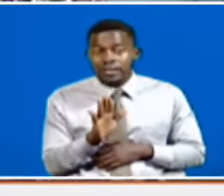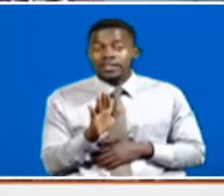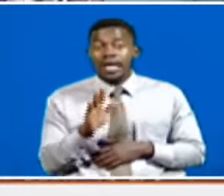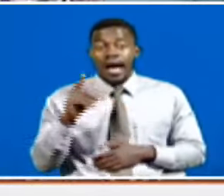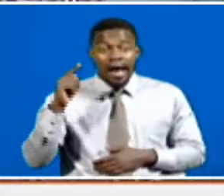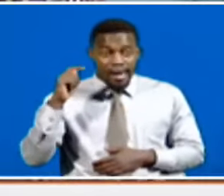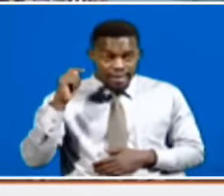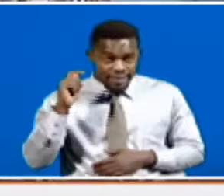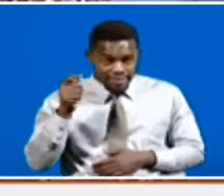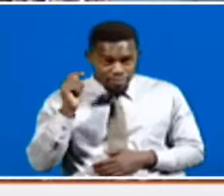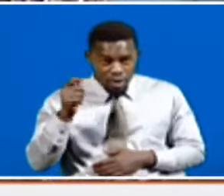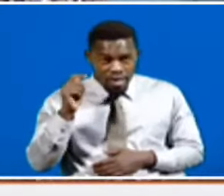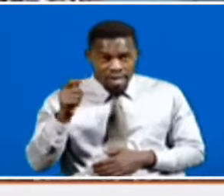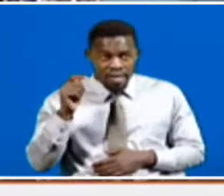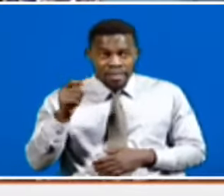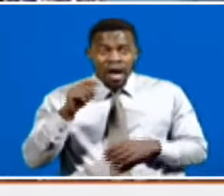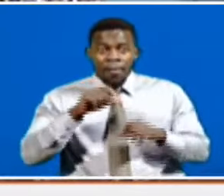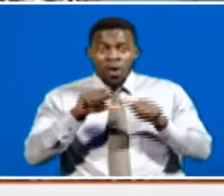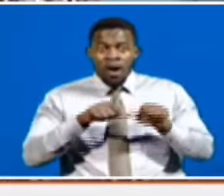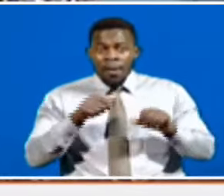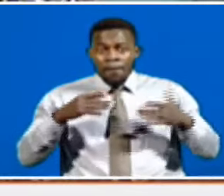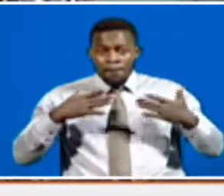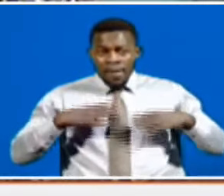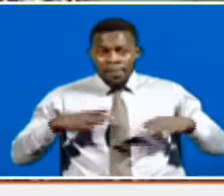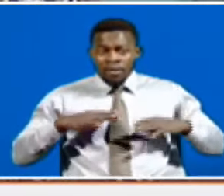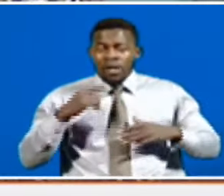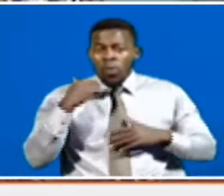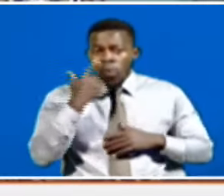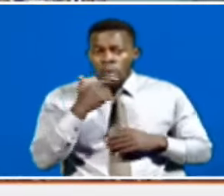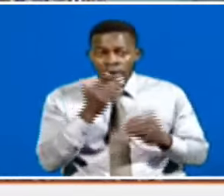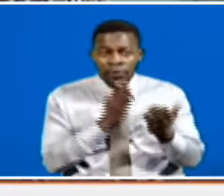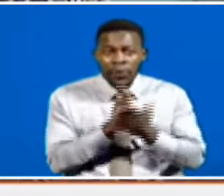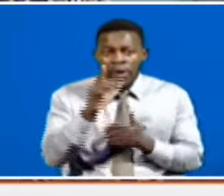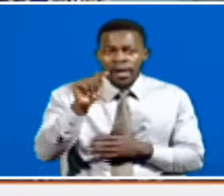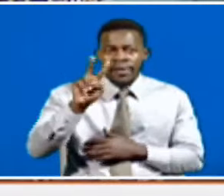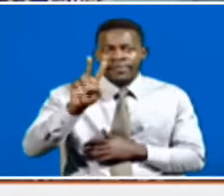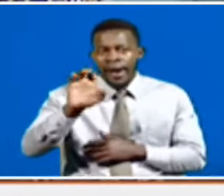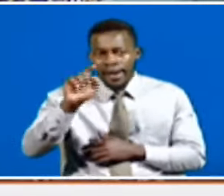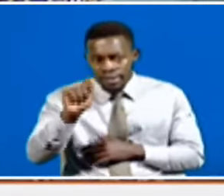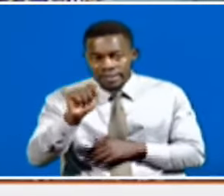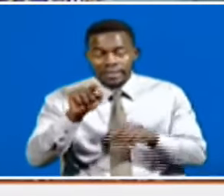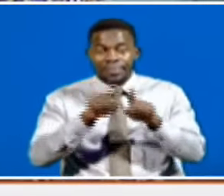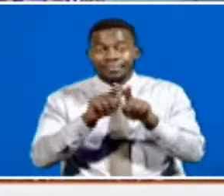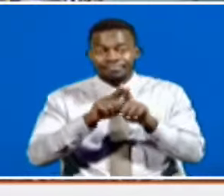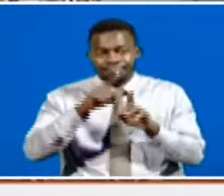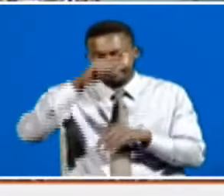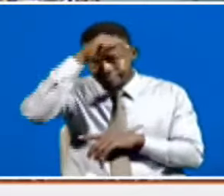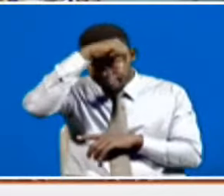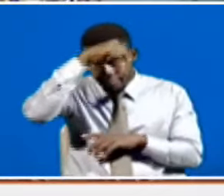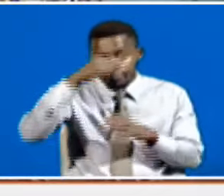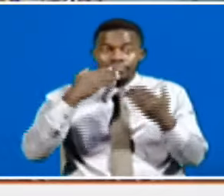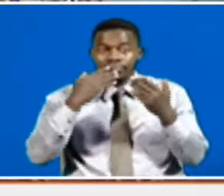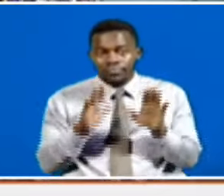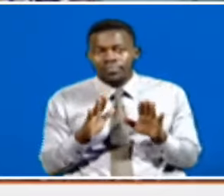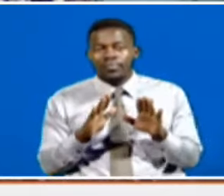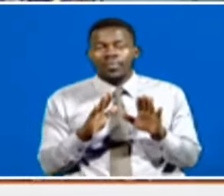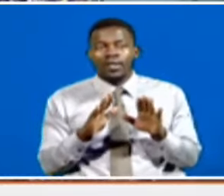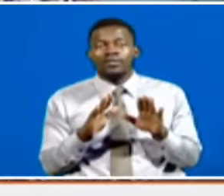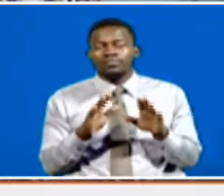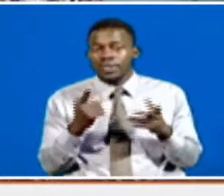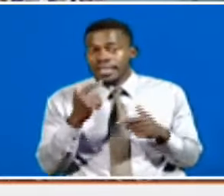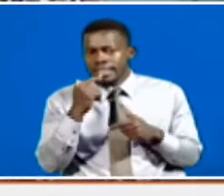of those people who have gone through TVET and they have actually experienced what changed